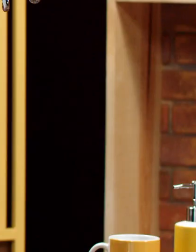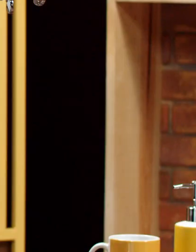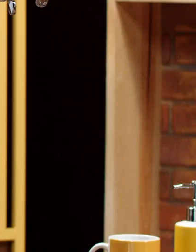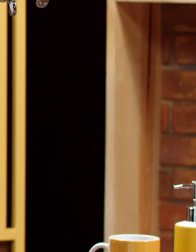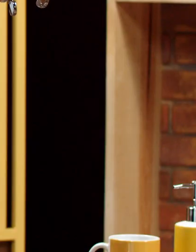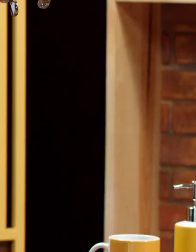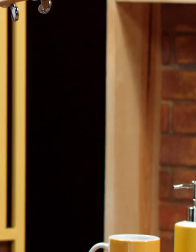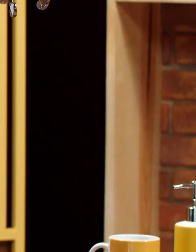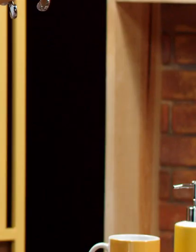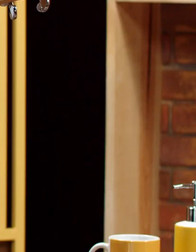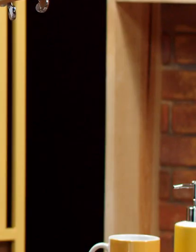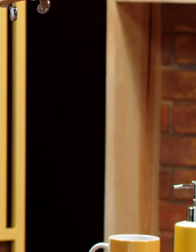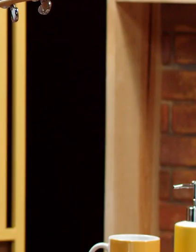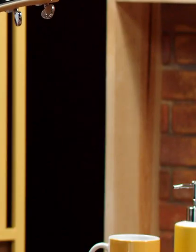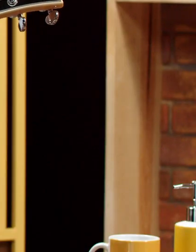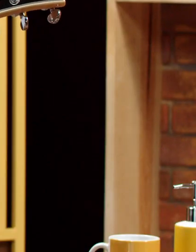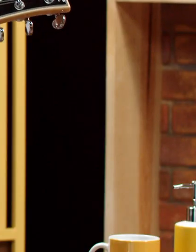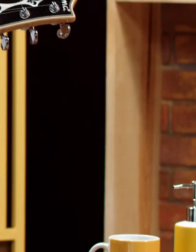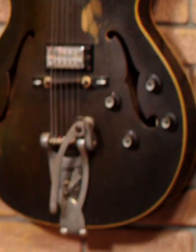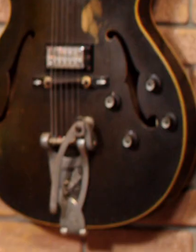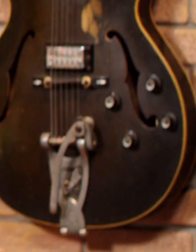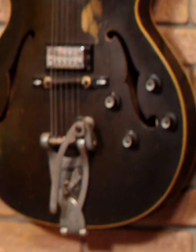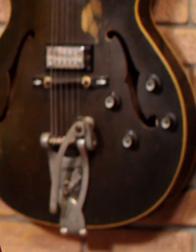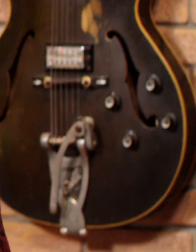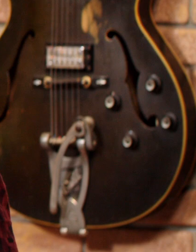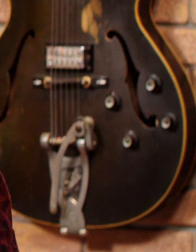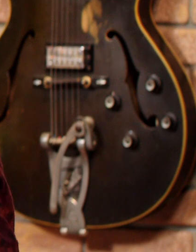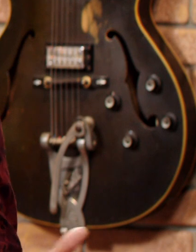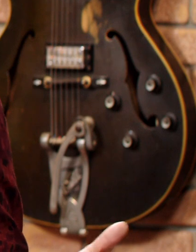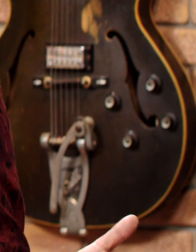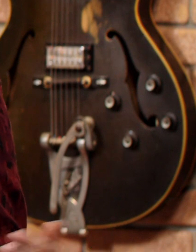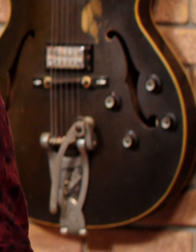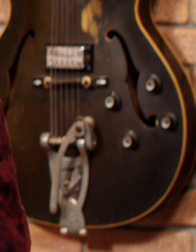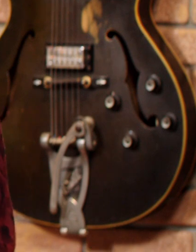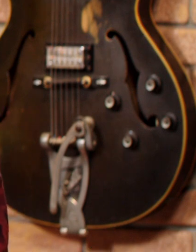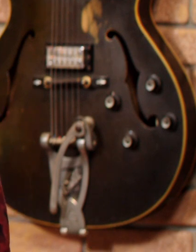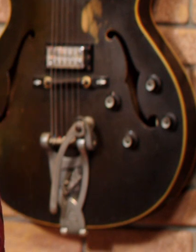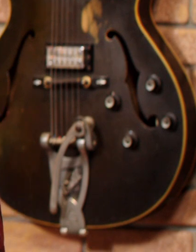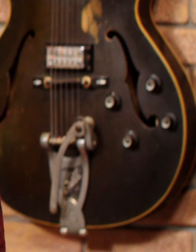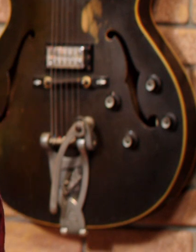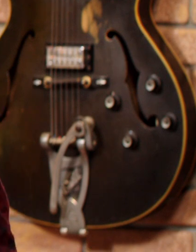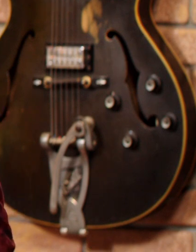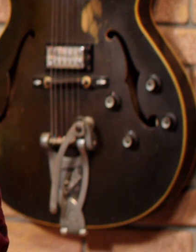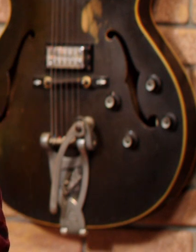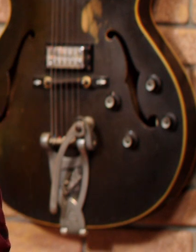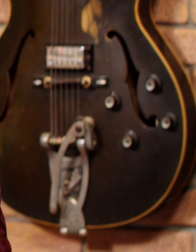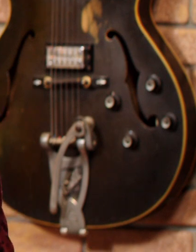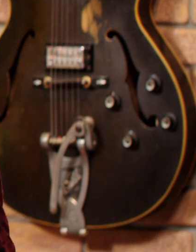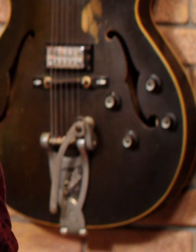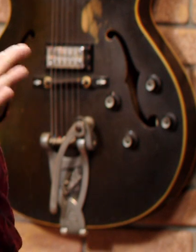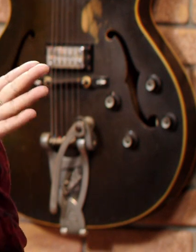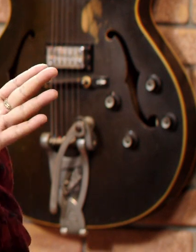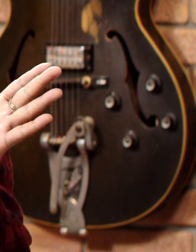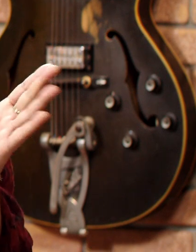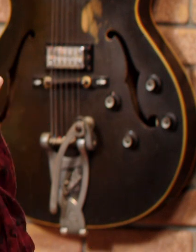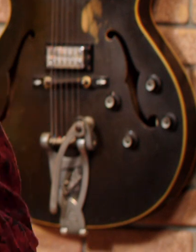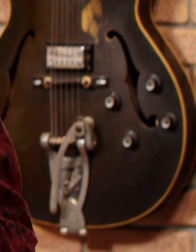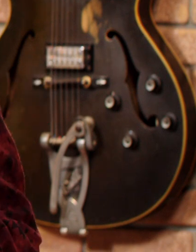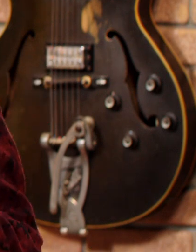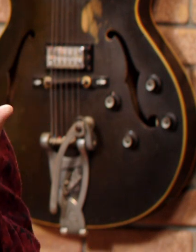the end, it's what they say when the weather's gray. You gotta trust